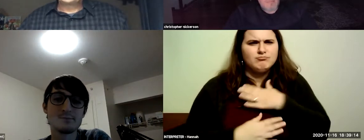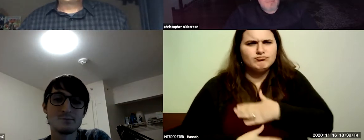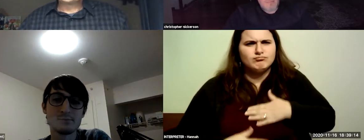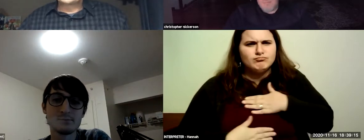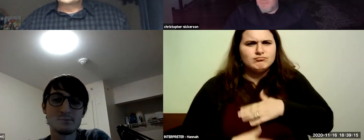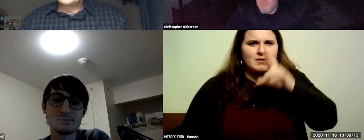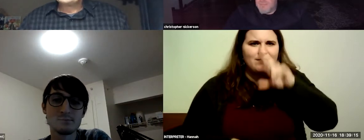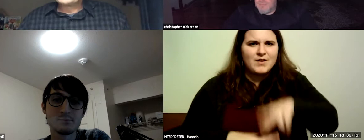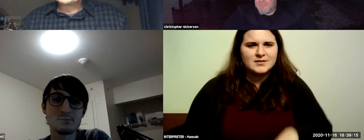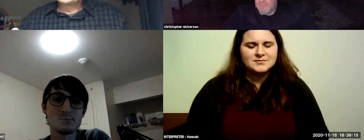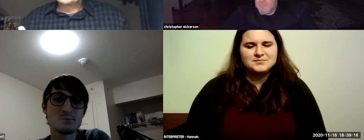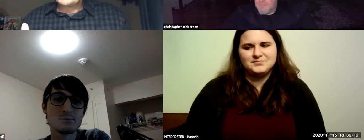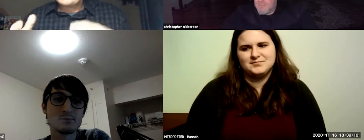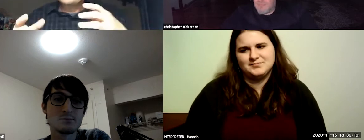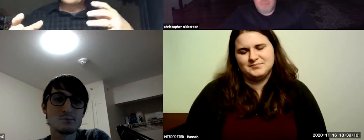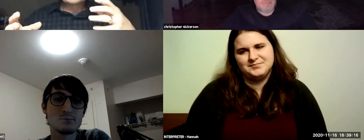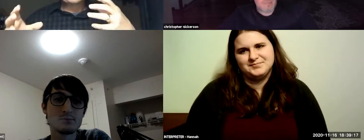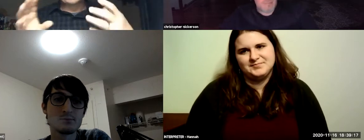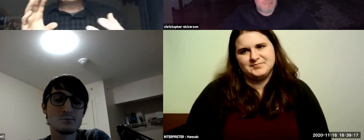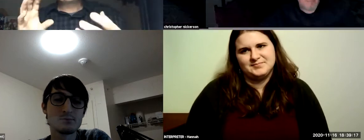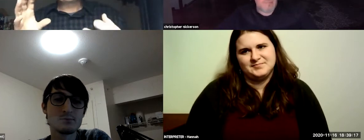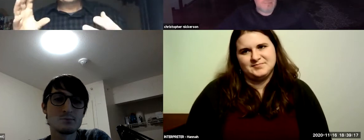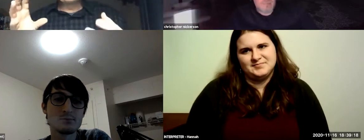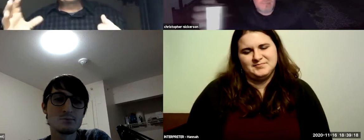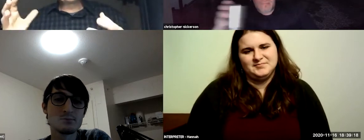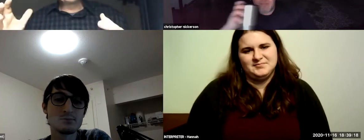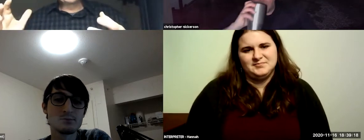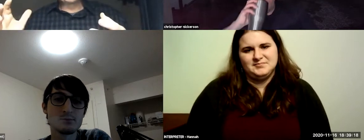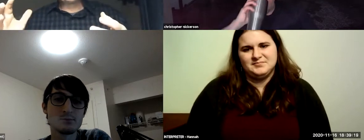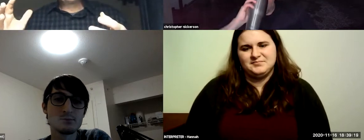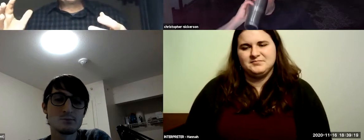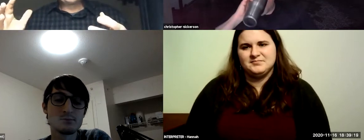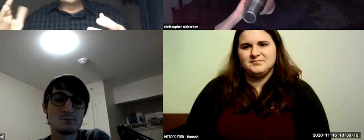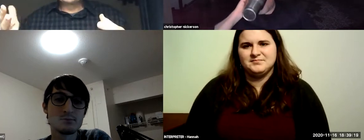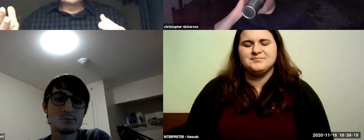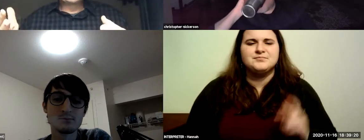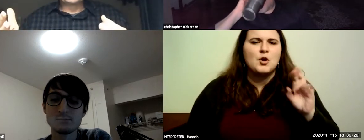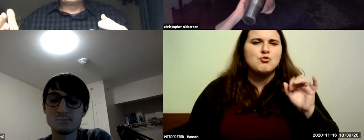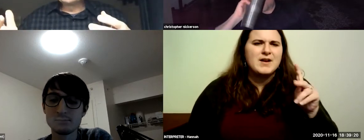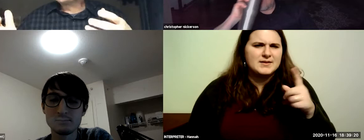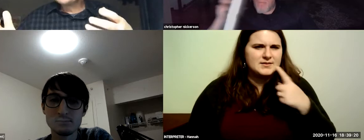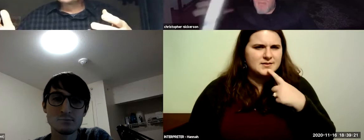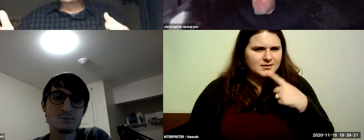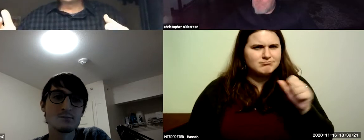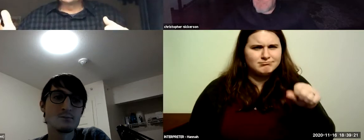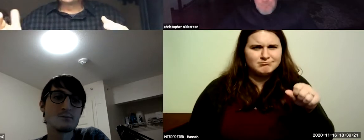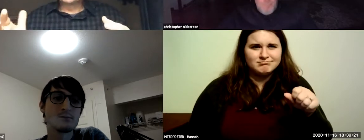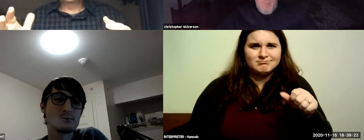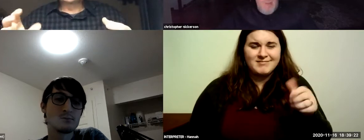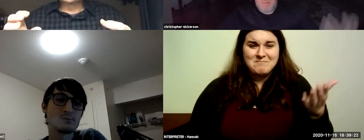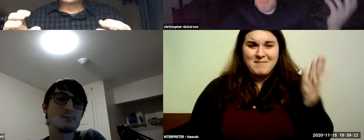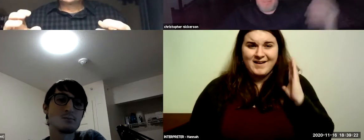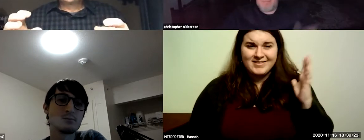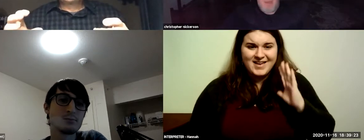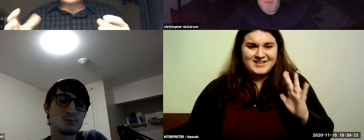Let me add to that again, because again, I think that was a time frame too, where, you know, like you mentioned, the internet was new, right?